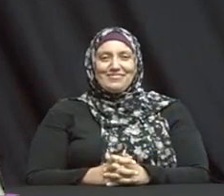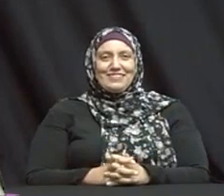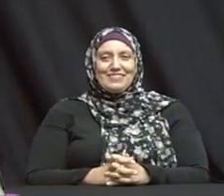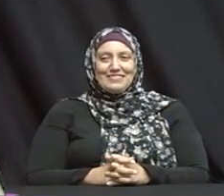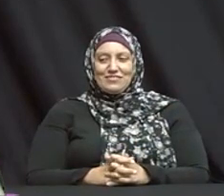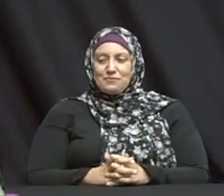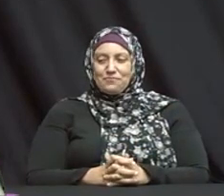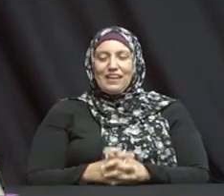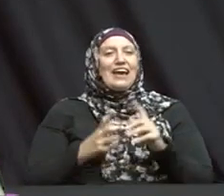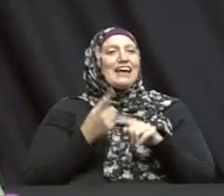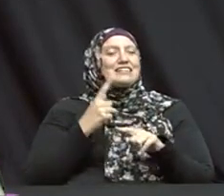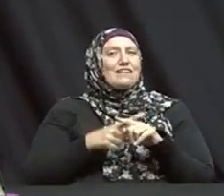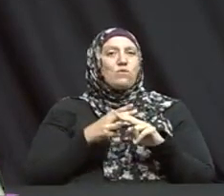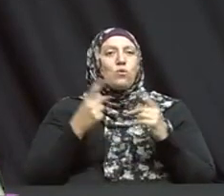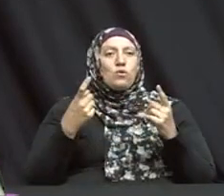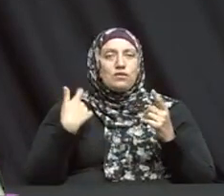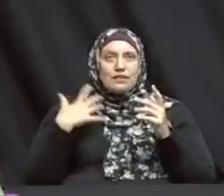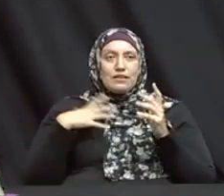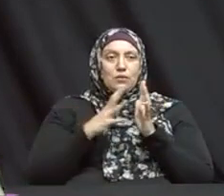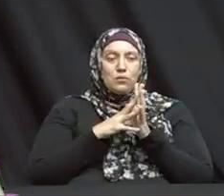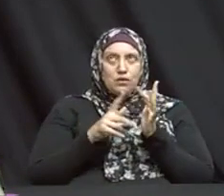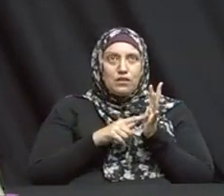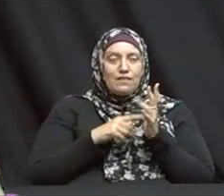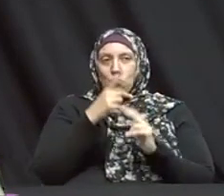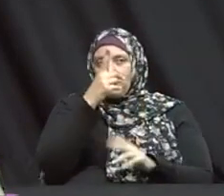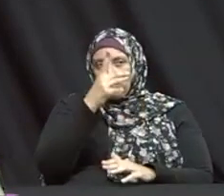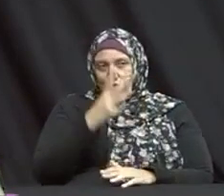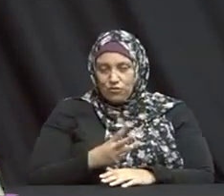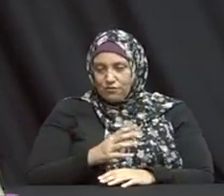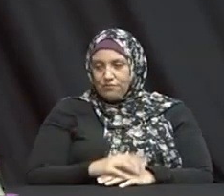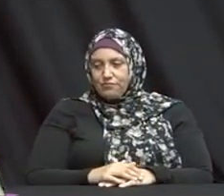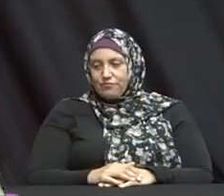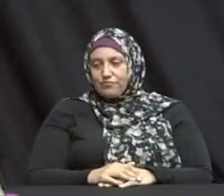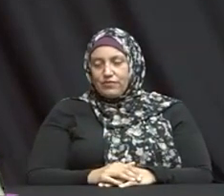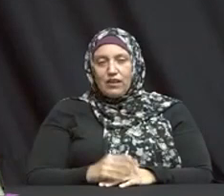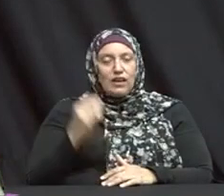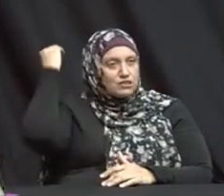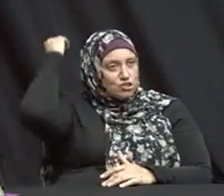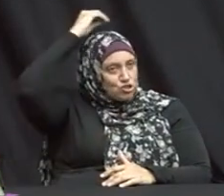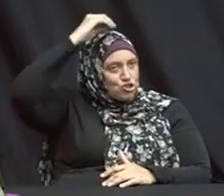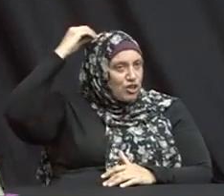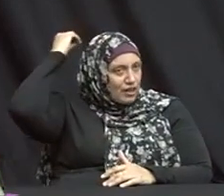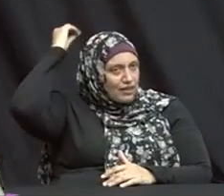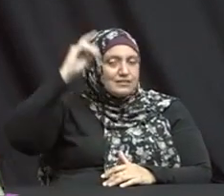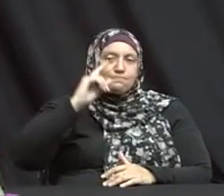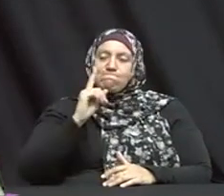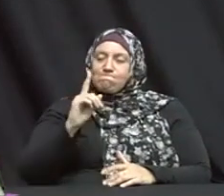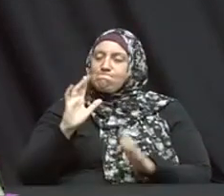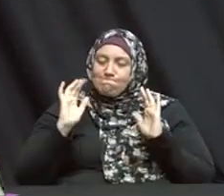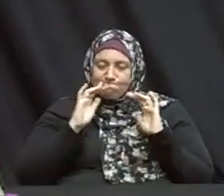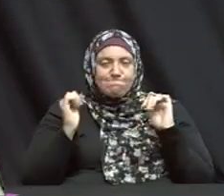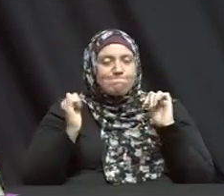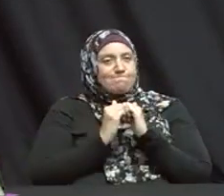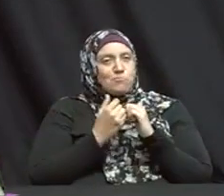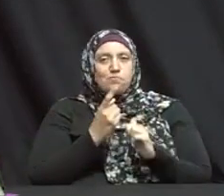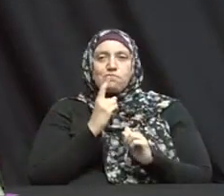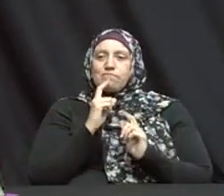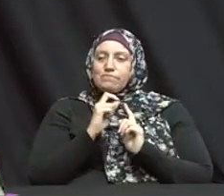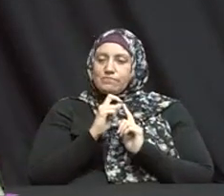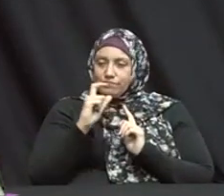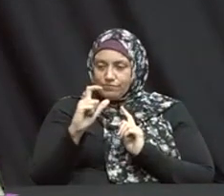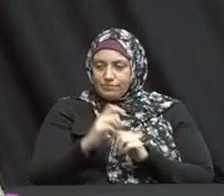portion. I may just say that I 100% agree with Haj Muhammad, and from my experience, I have noticed a lot of time that at